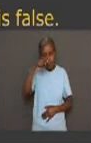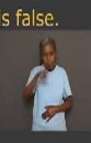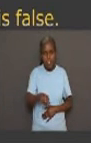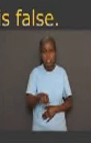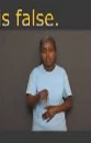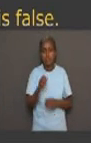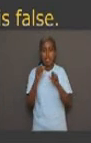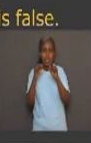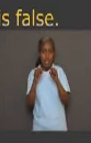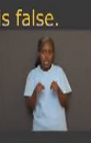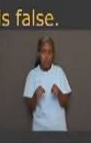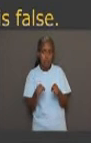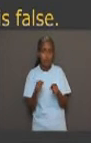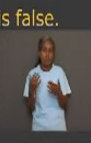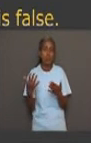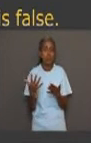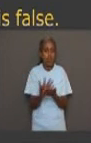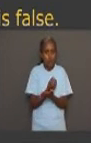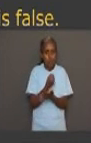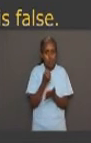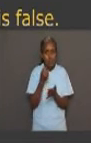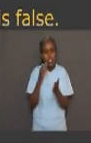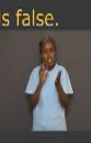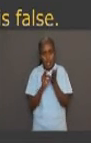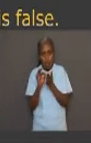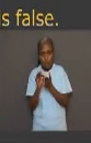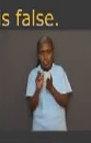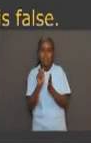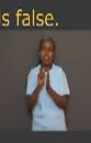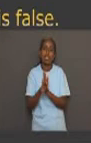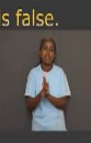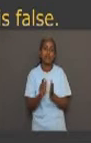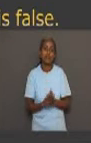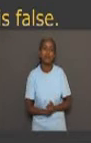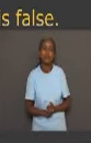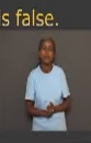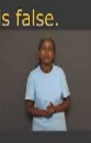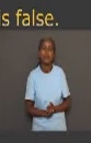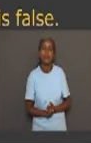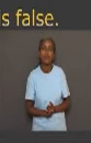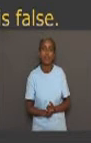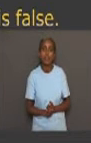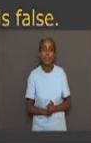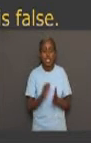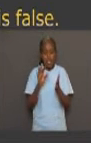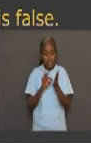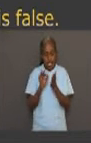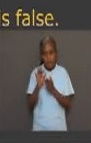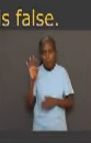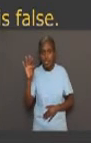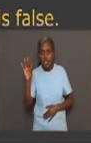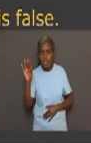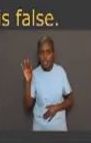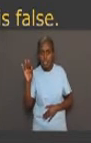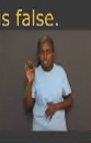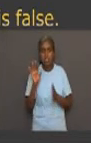be able to produce a counterexample. the number 9